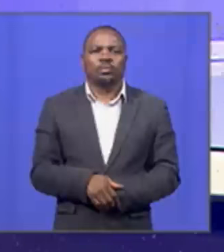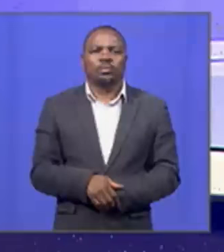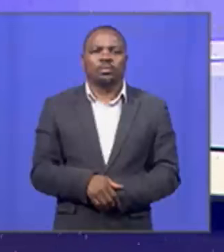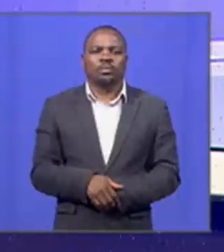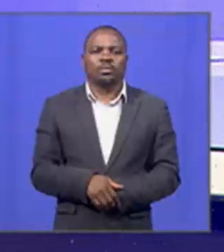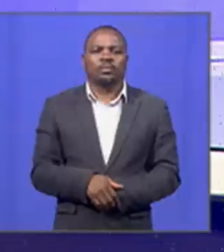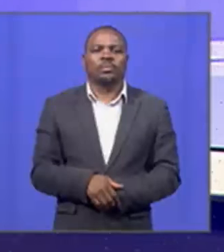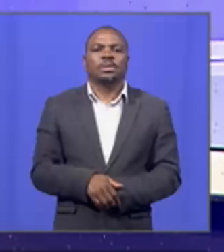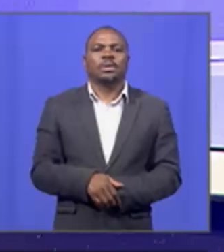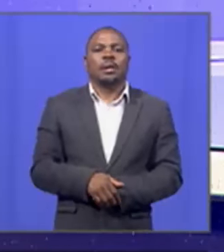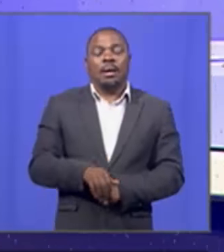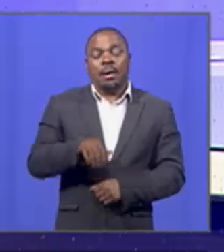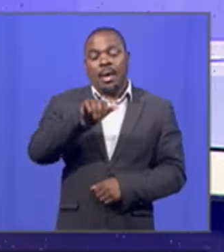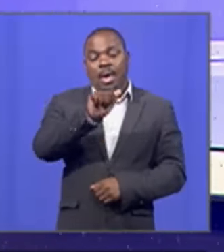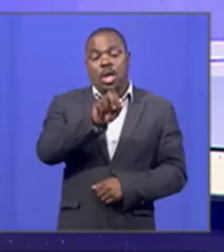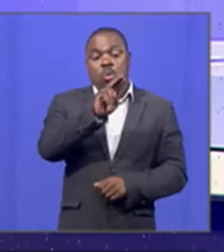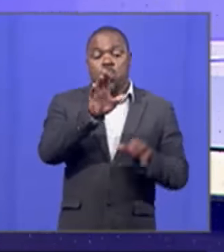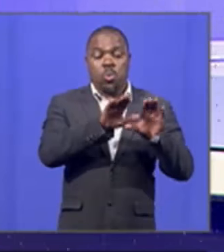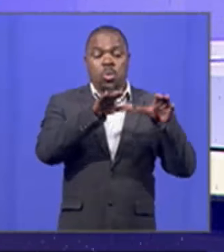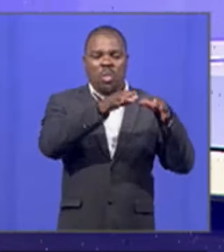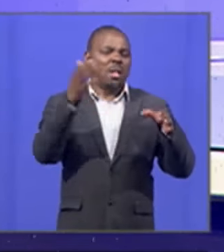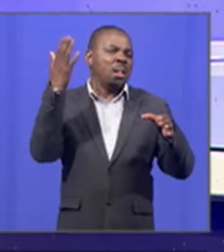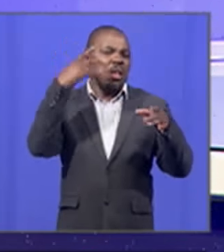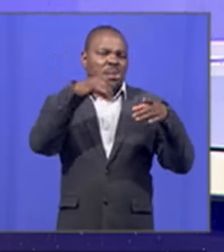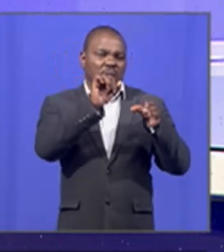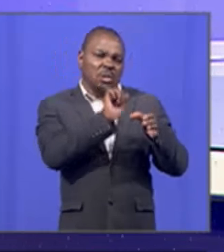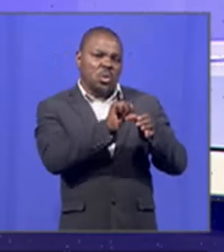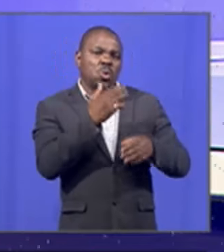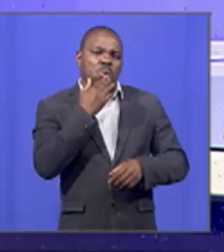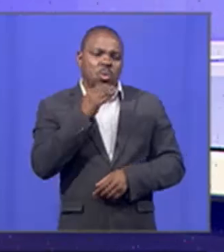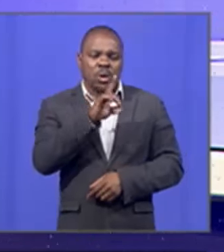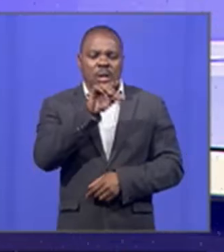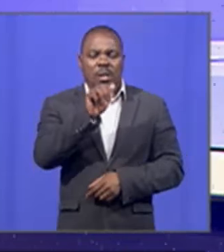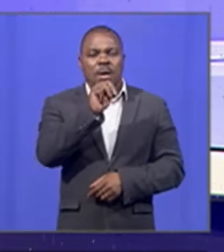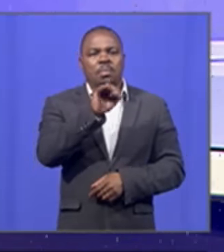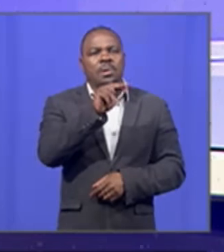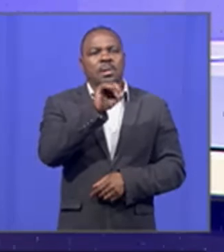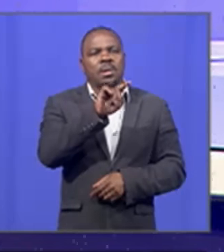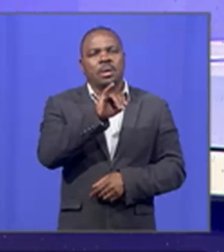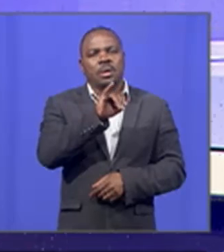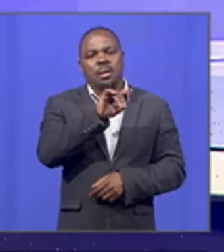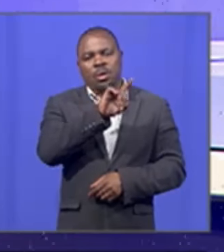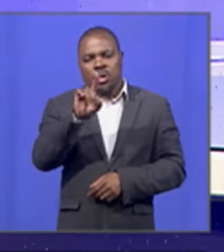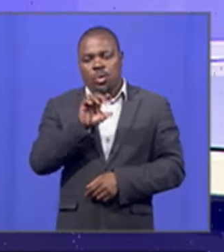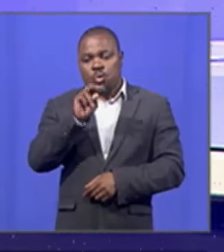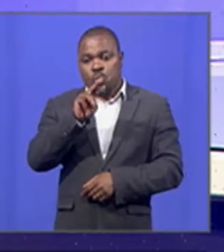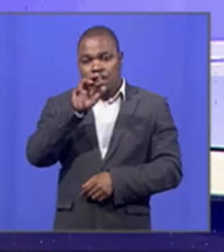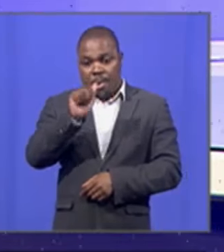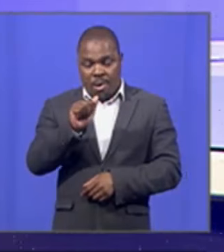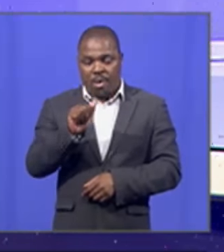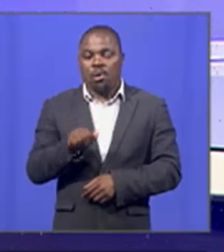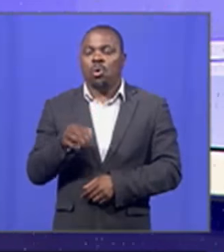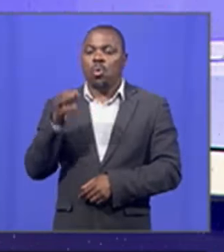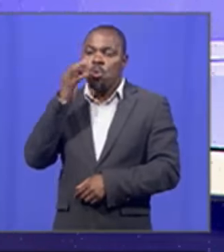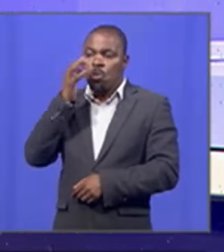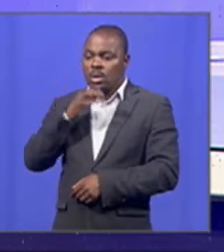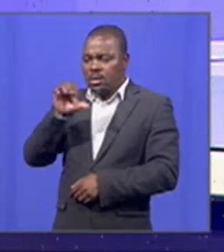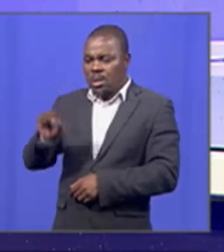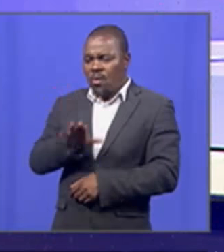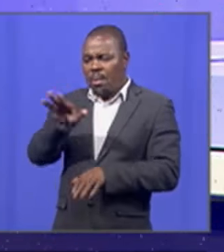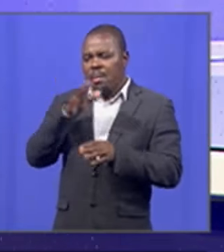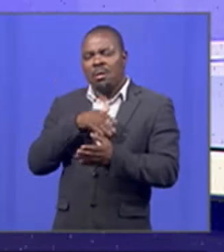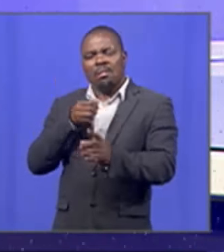Modulasetulo wa maloba wa African Union Ngaka Nkosazana Dlamini Zuma o gadile ka bogale dihlaselo kgatlhanong le bafaladi ka